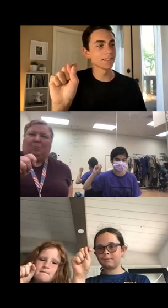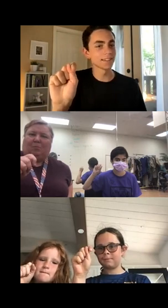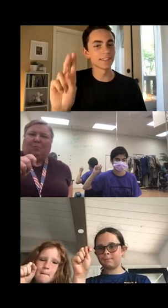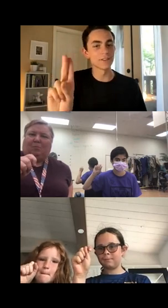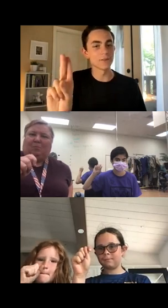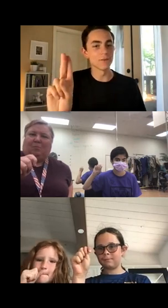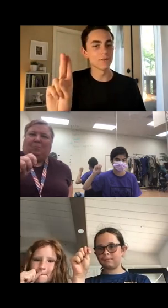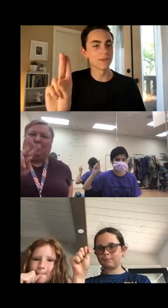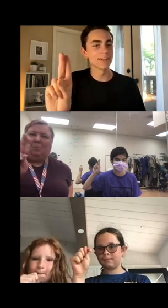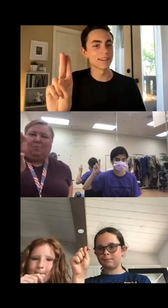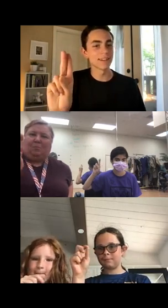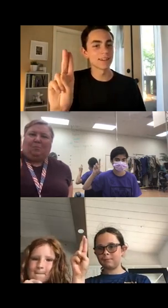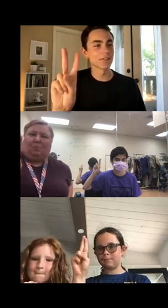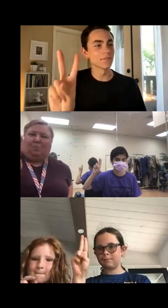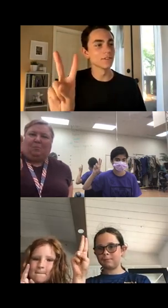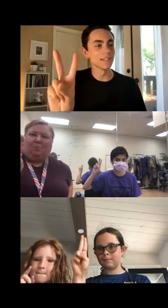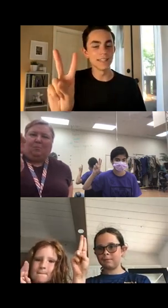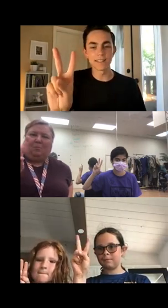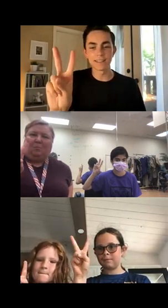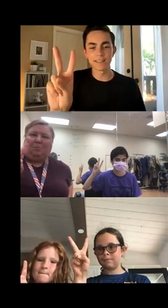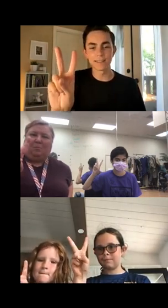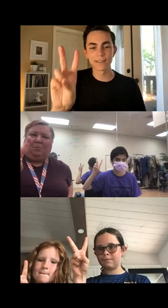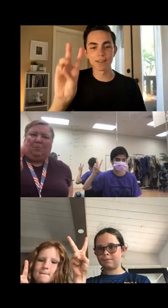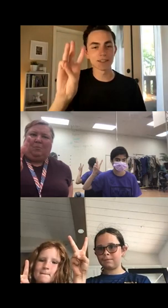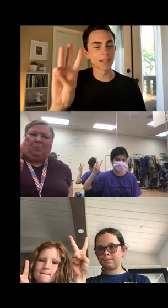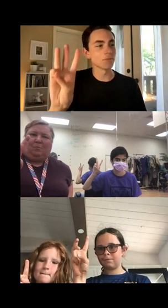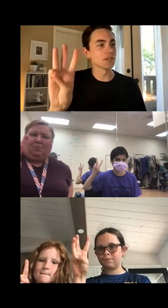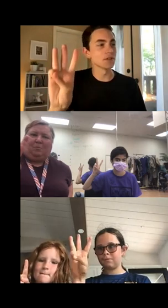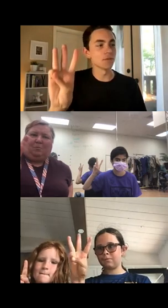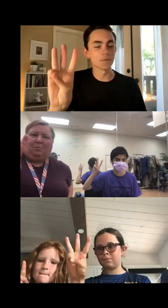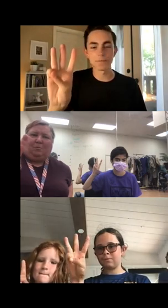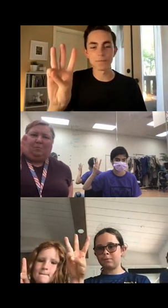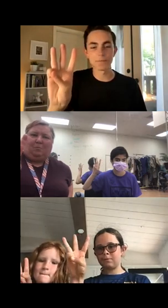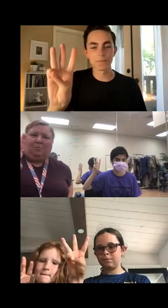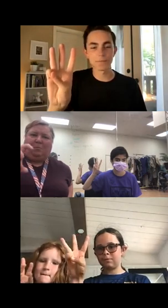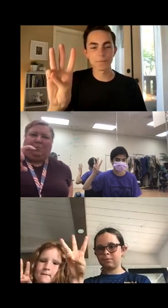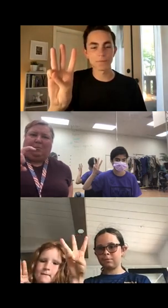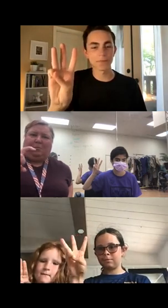good, U, V, W,